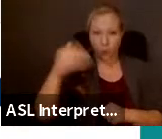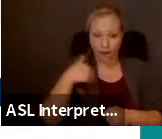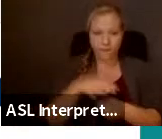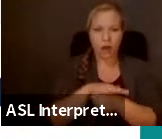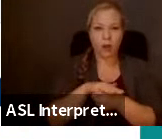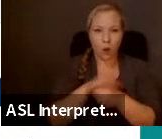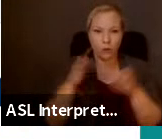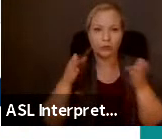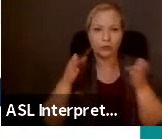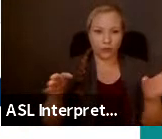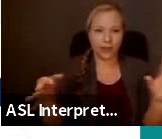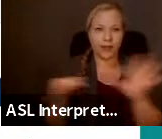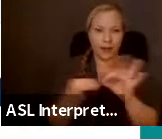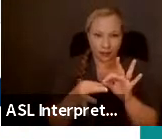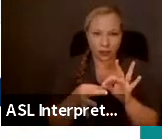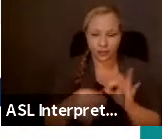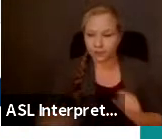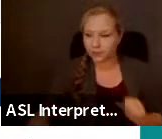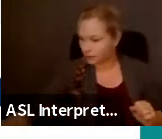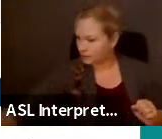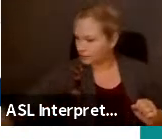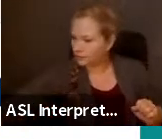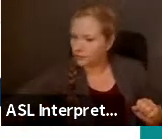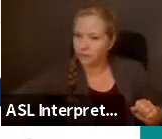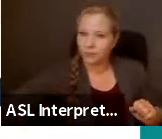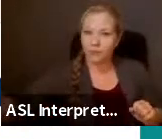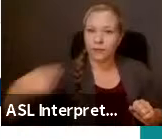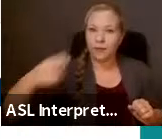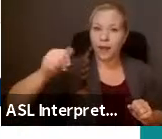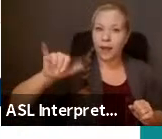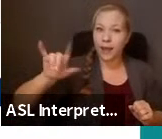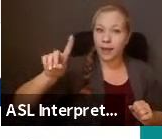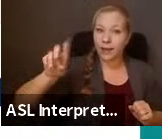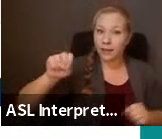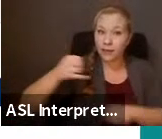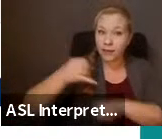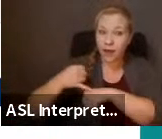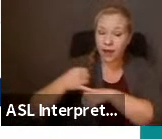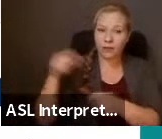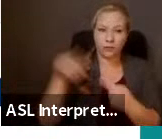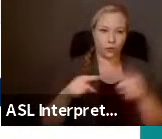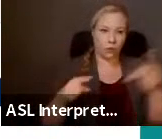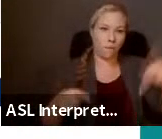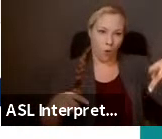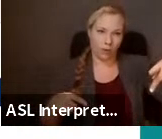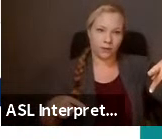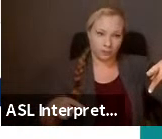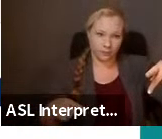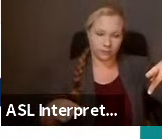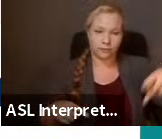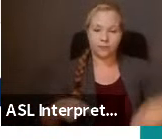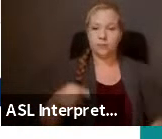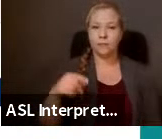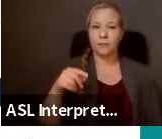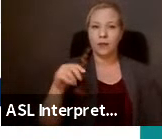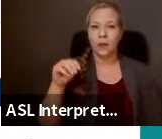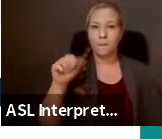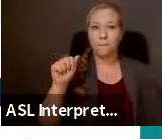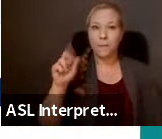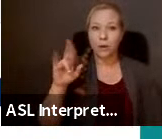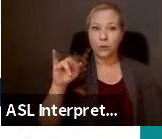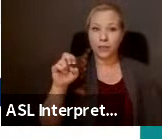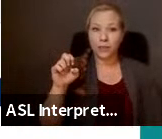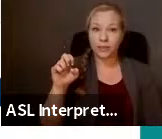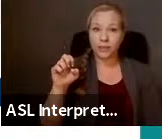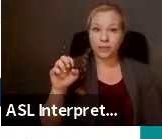connects Portland to Hayden Island, Marine Drive to Hayden Island. And, you know, we